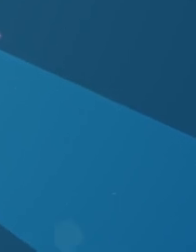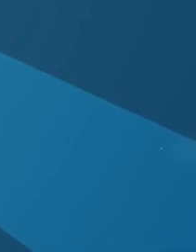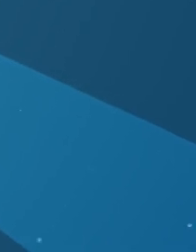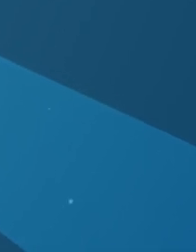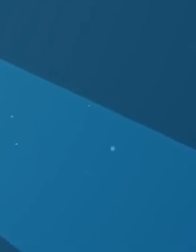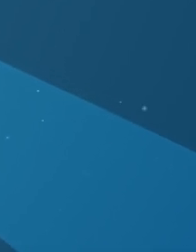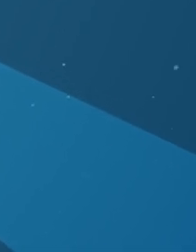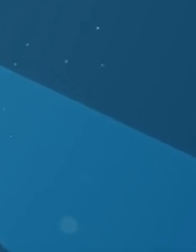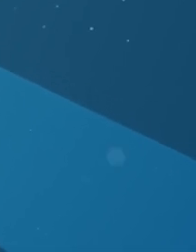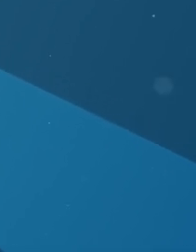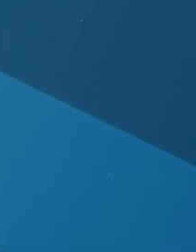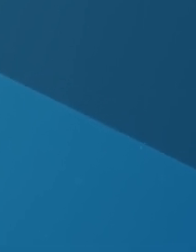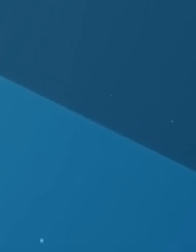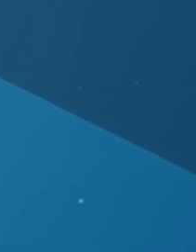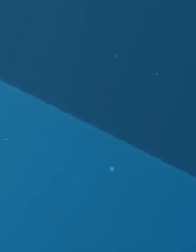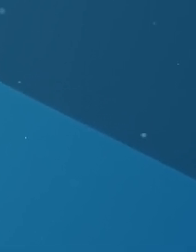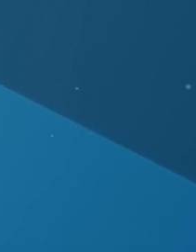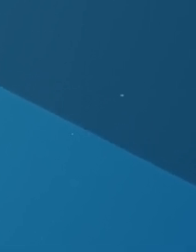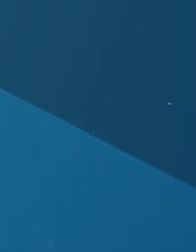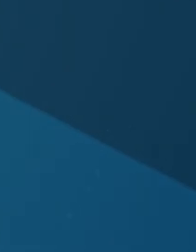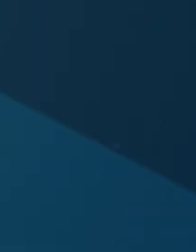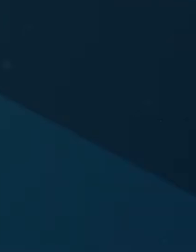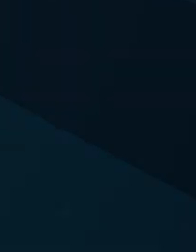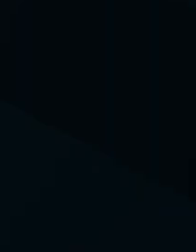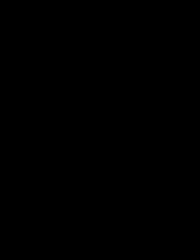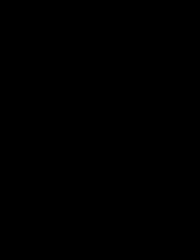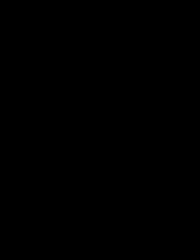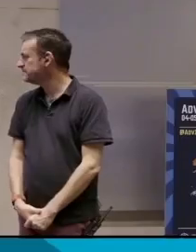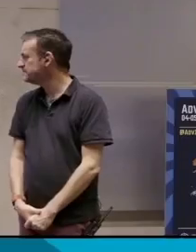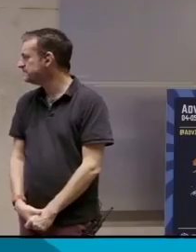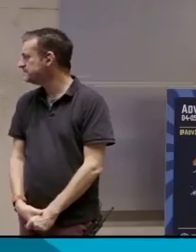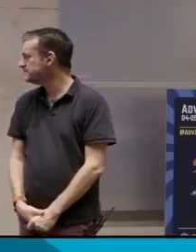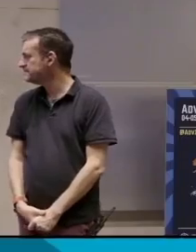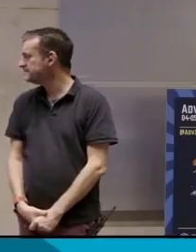Hello, people of AdventureX!